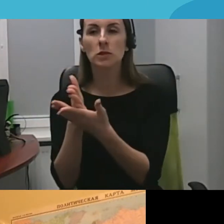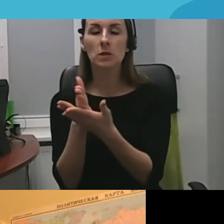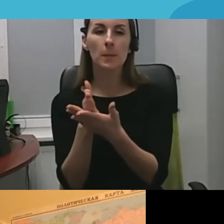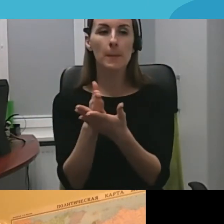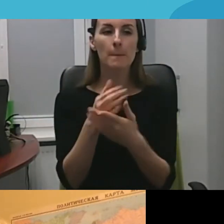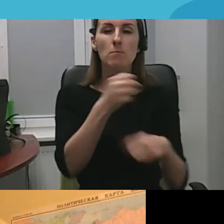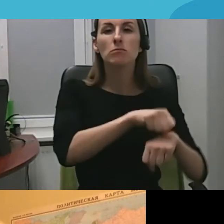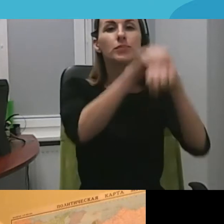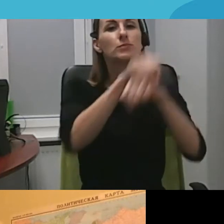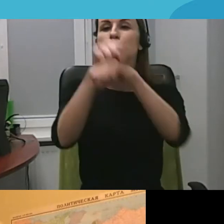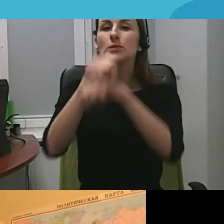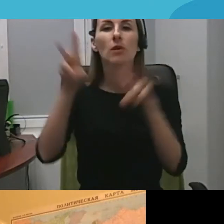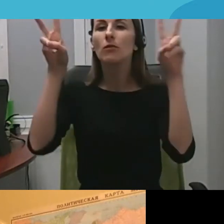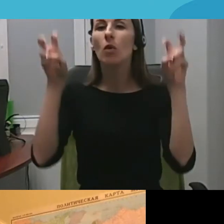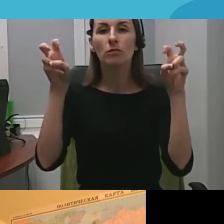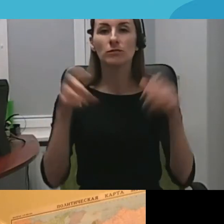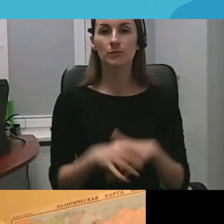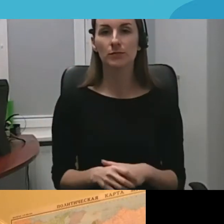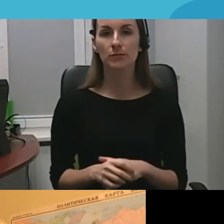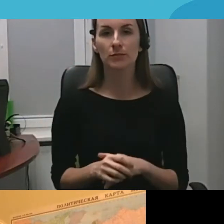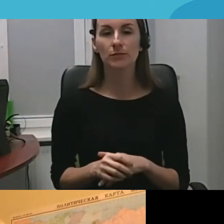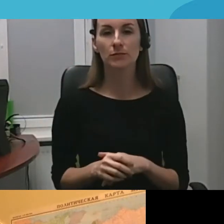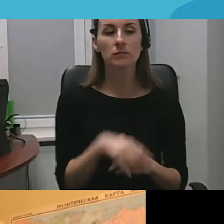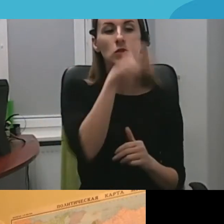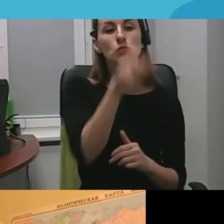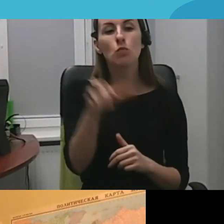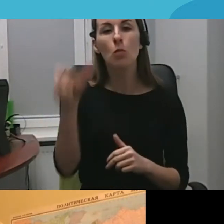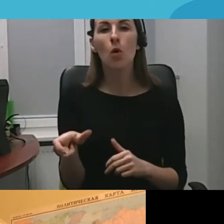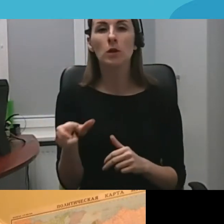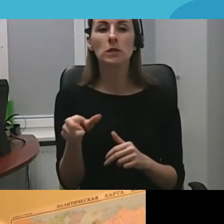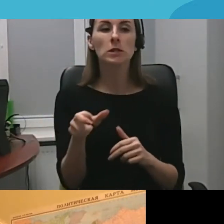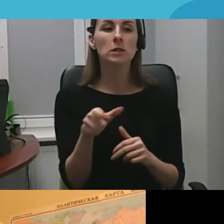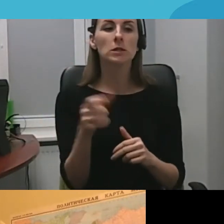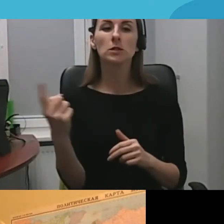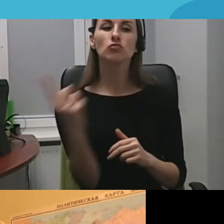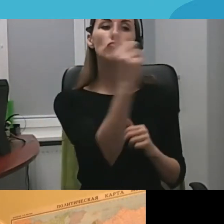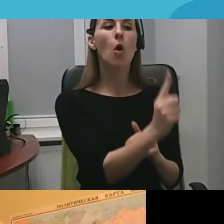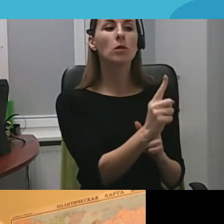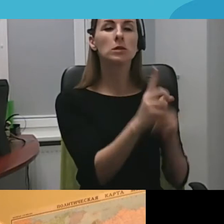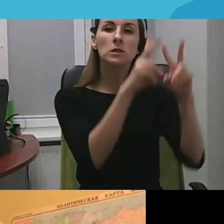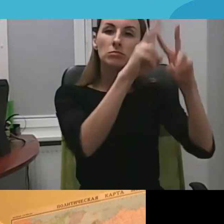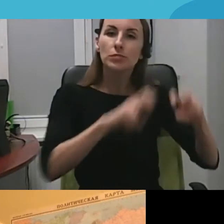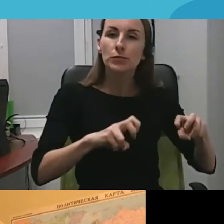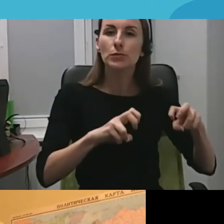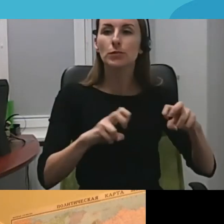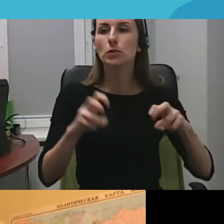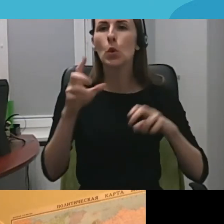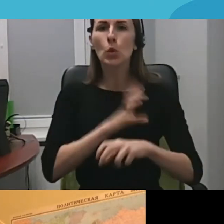Person can be searched and the property can be confiscated for being suspected in minor offense, actually for